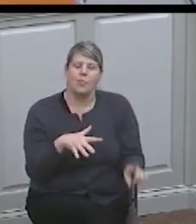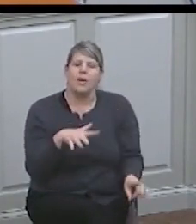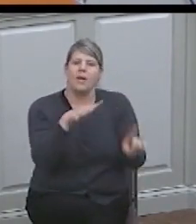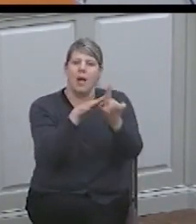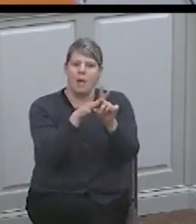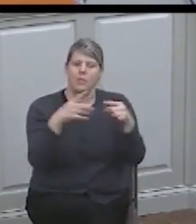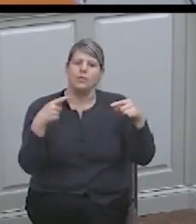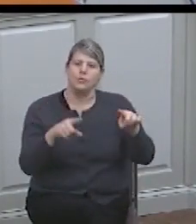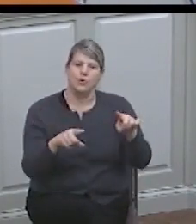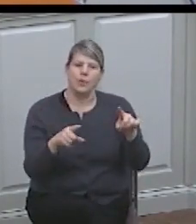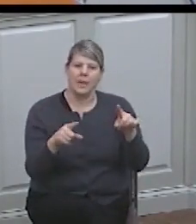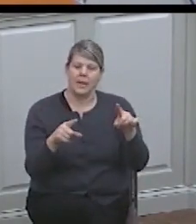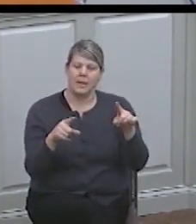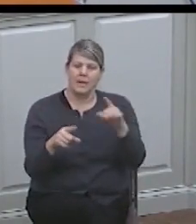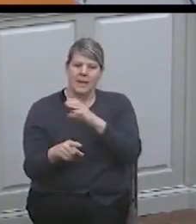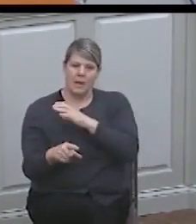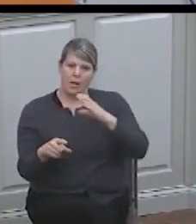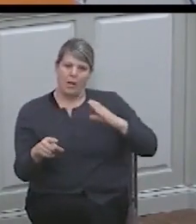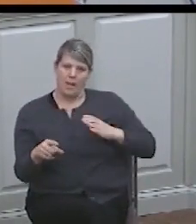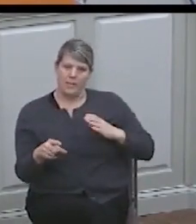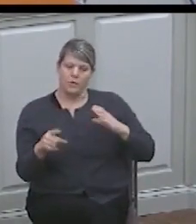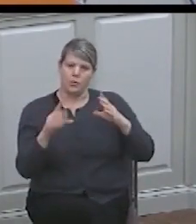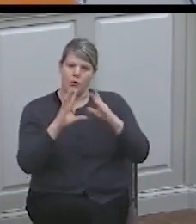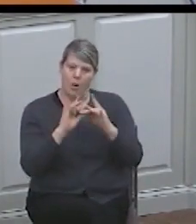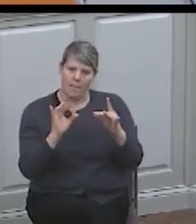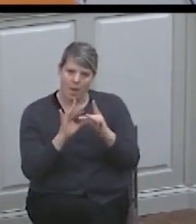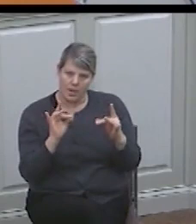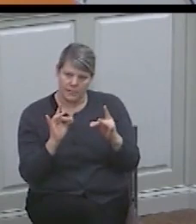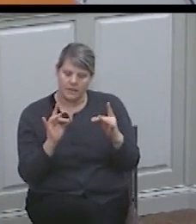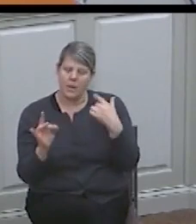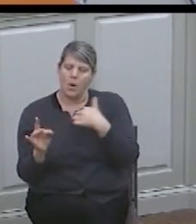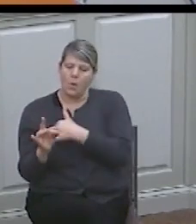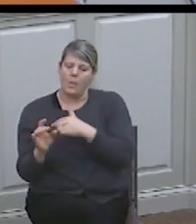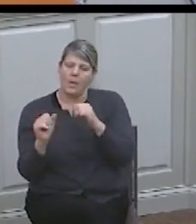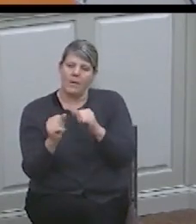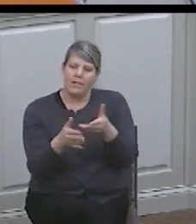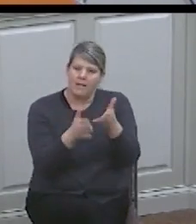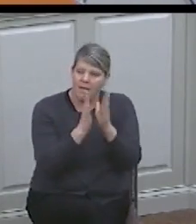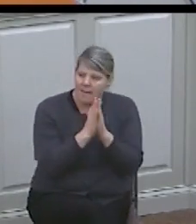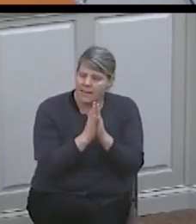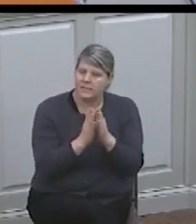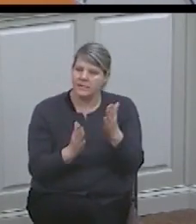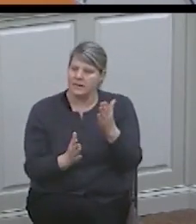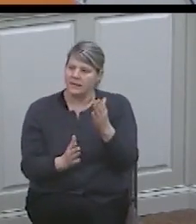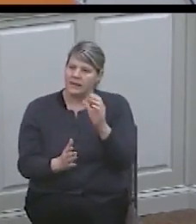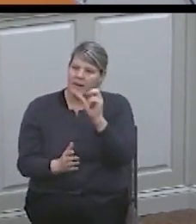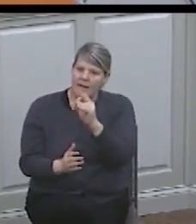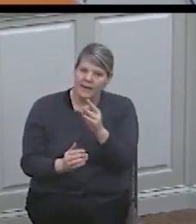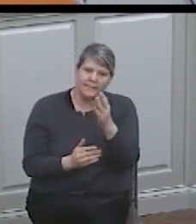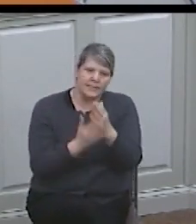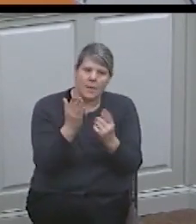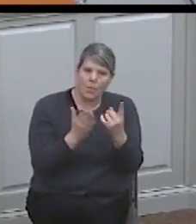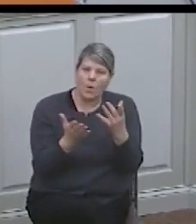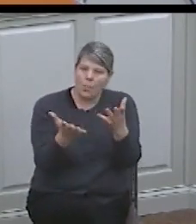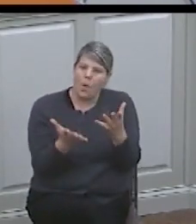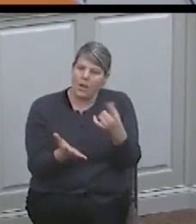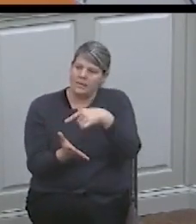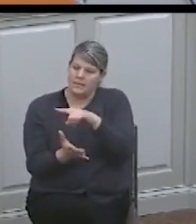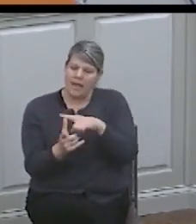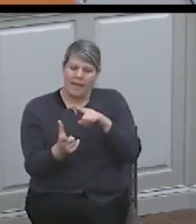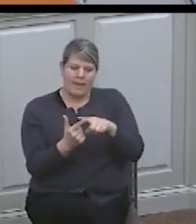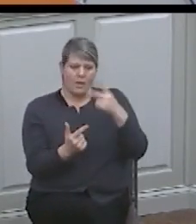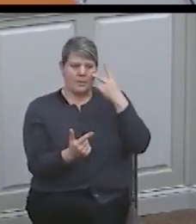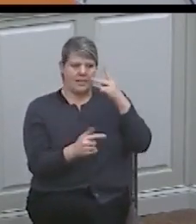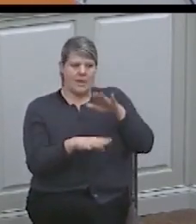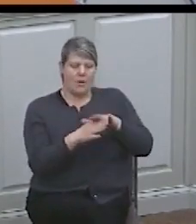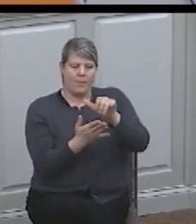to proceed with it prior to staff and doing, spending a lot of time, and then you see it in an agenda pack and say, well, where'd this come